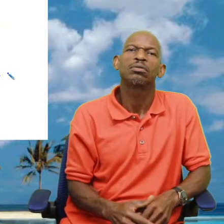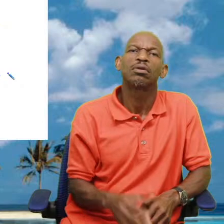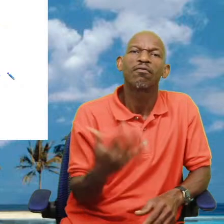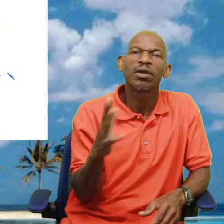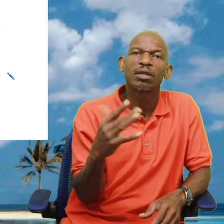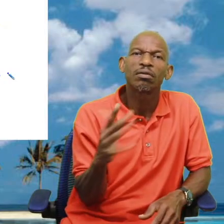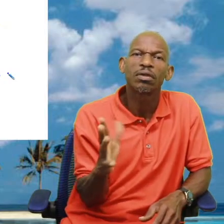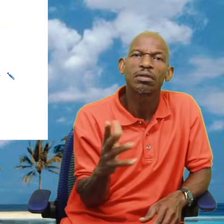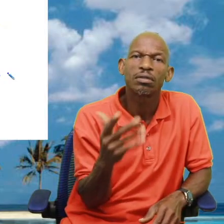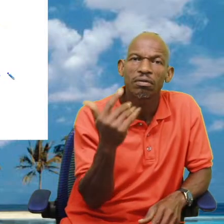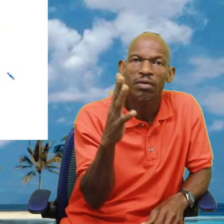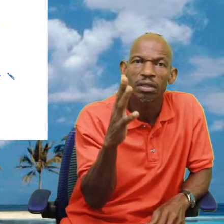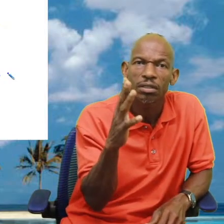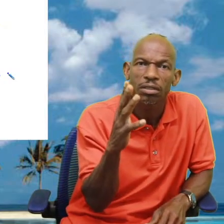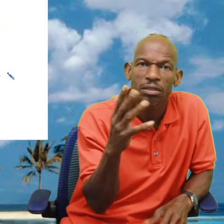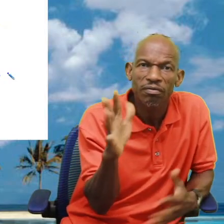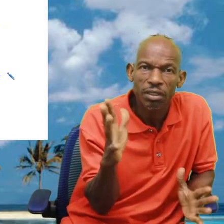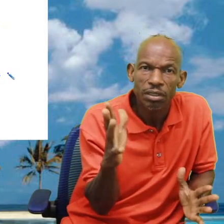Donna, everybody's finished?